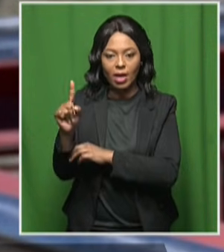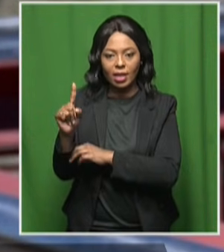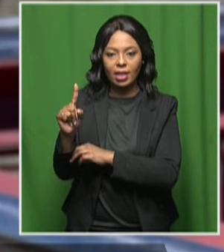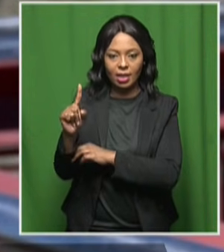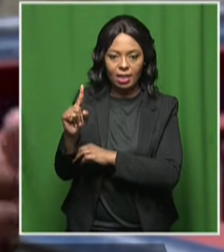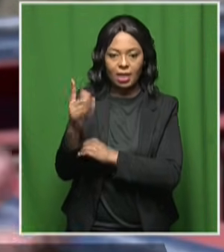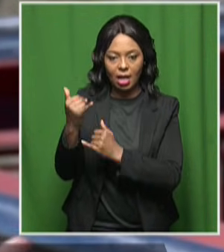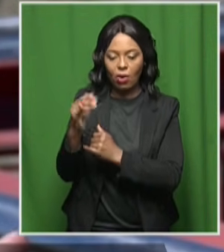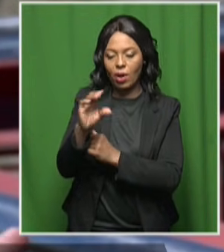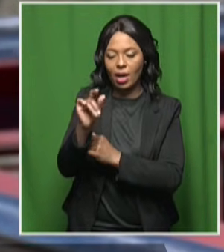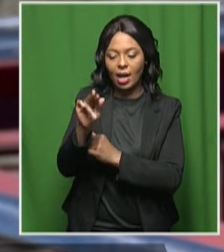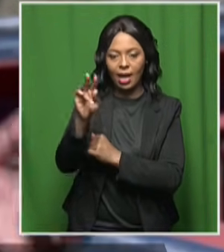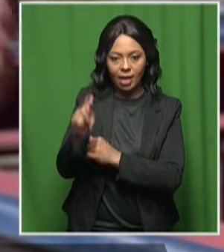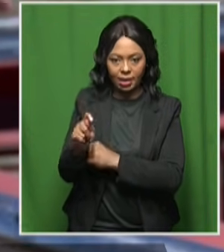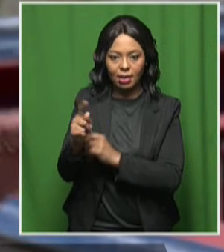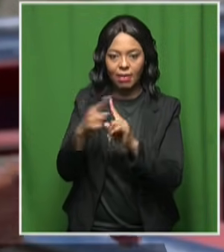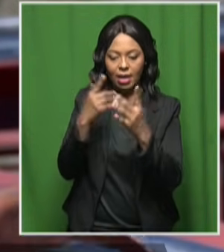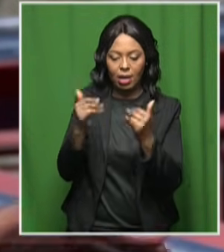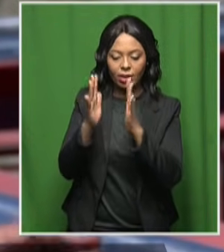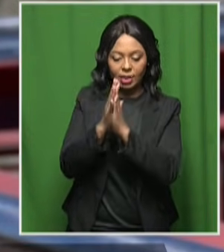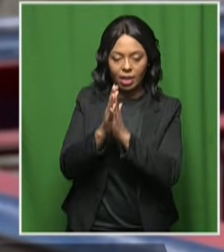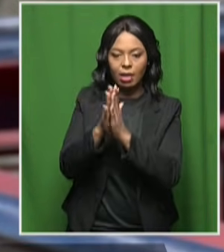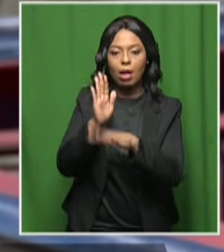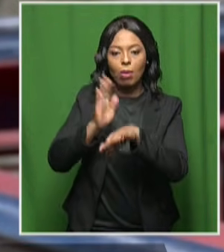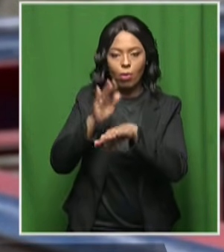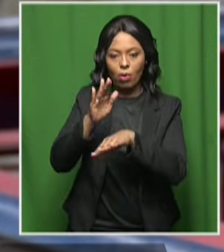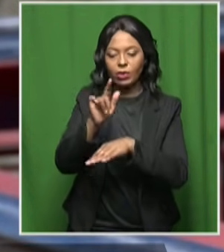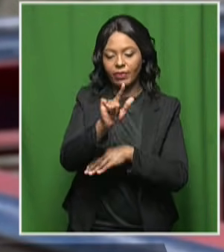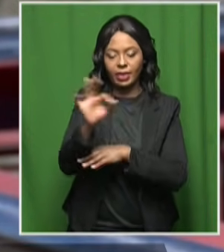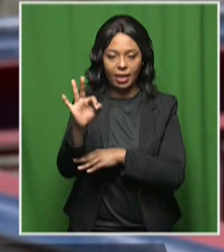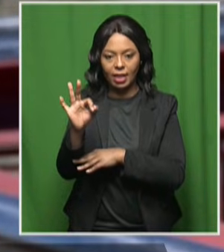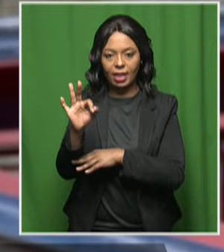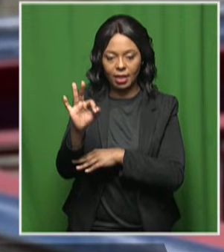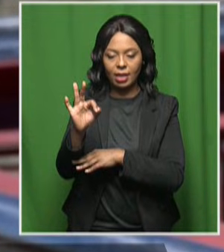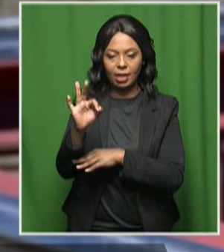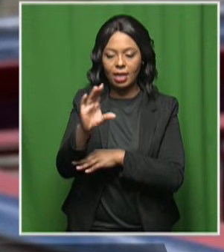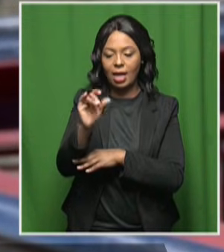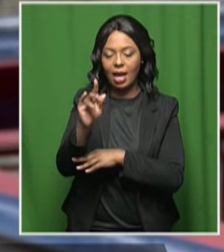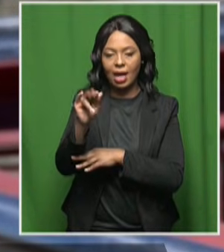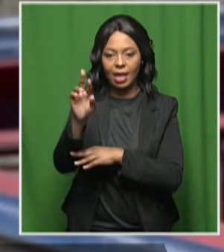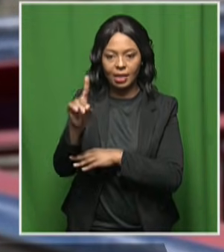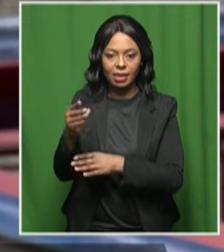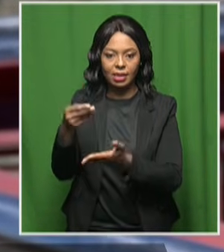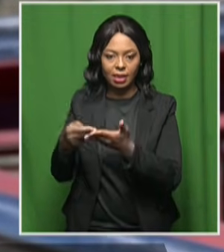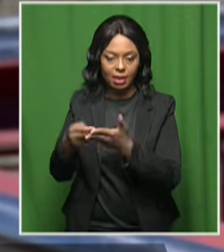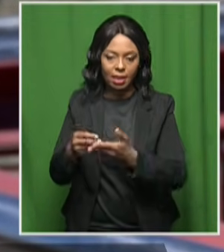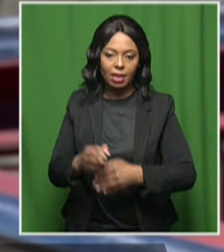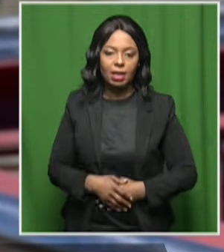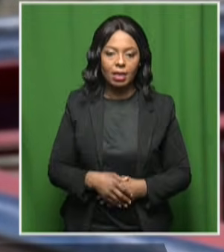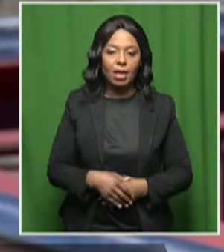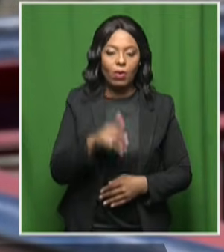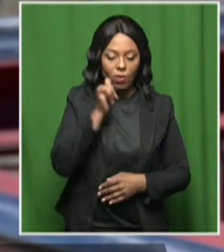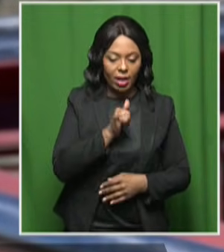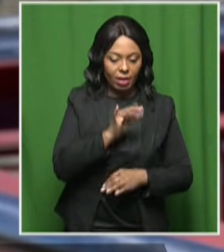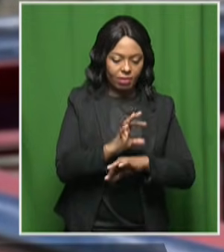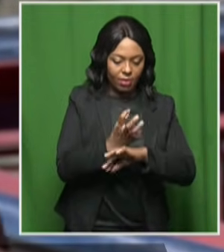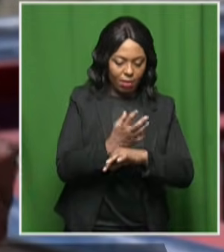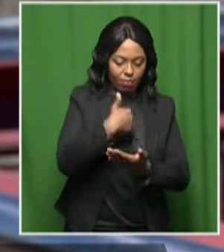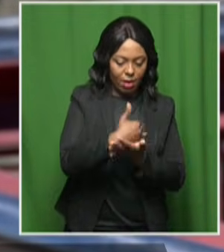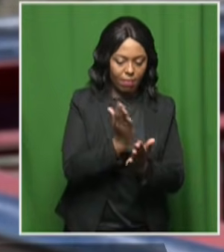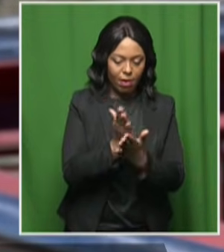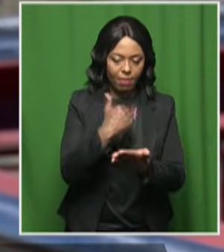It's now 10.73 carats. Can I also add something? If you when they cut diamond there, those small offcuts, they don't throw them away. They use them